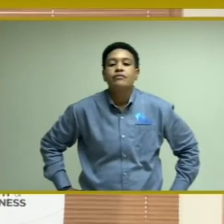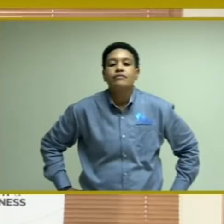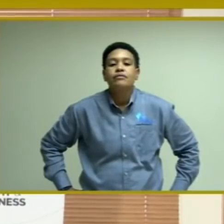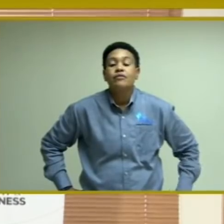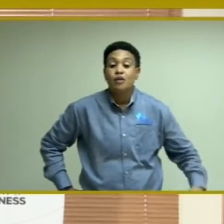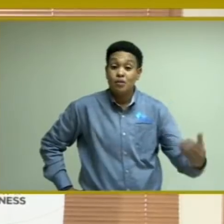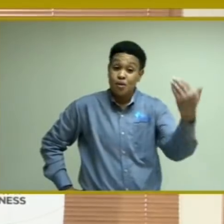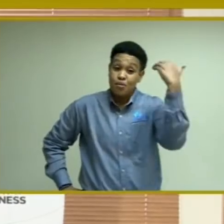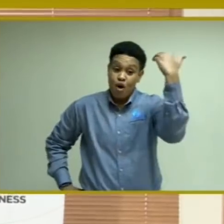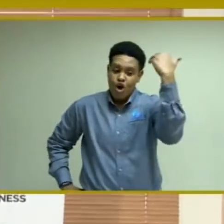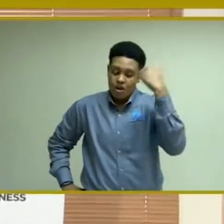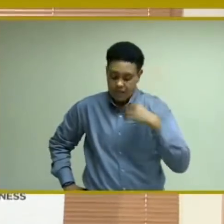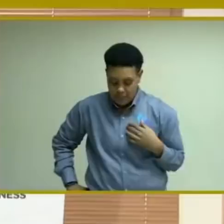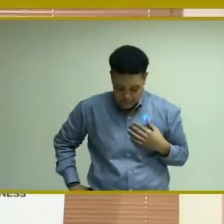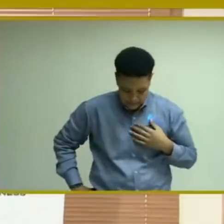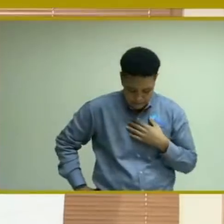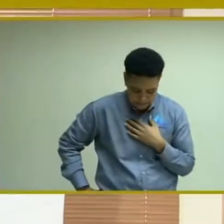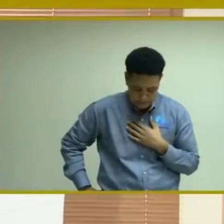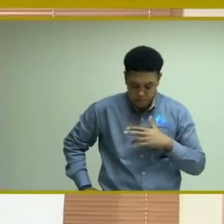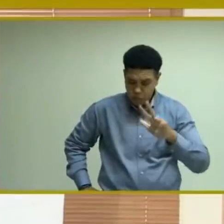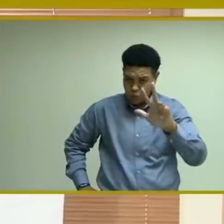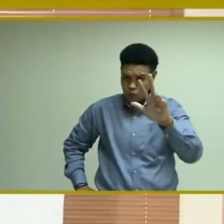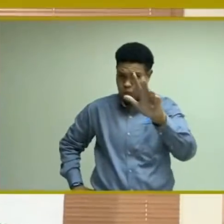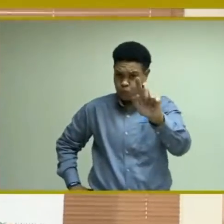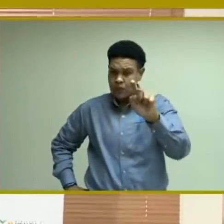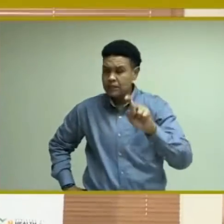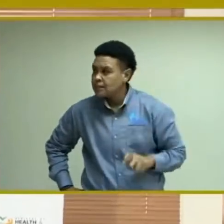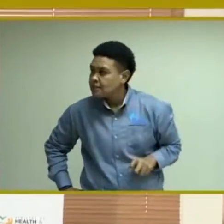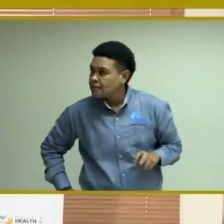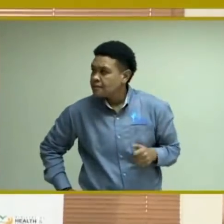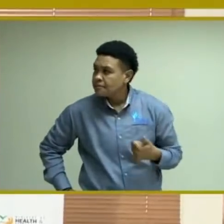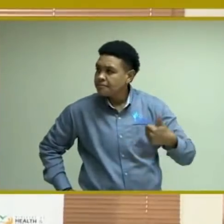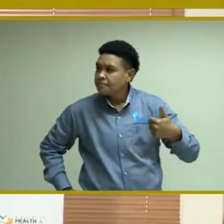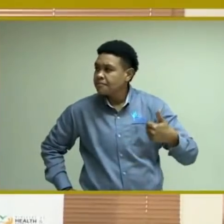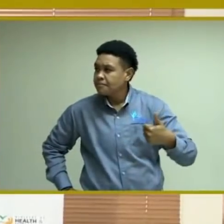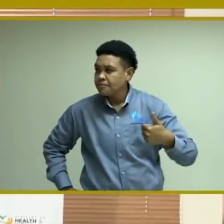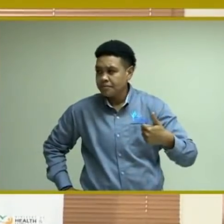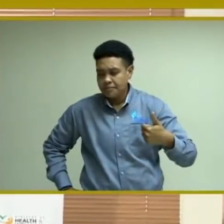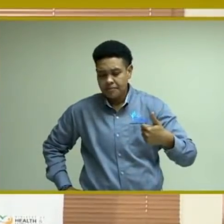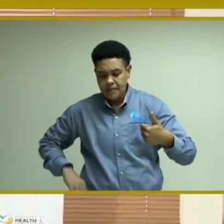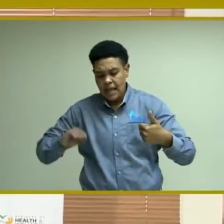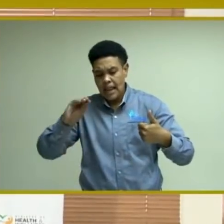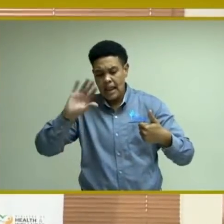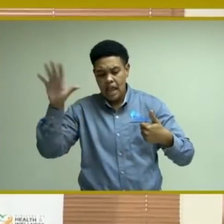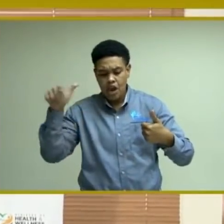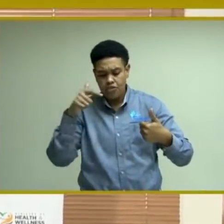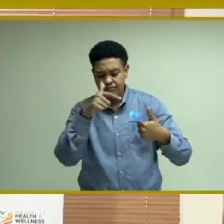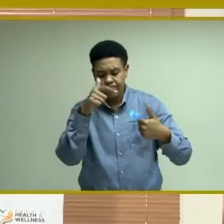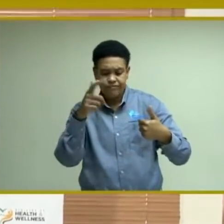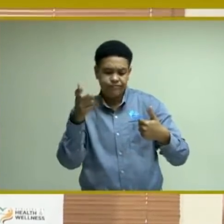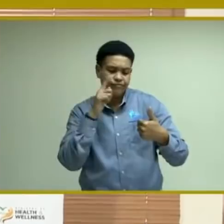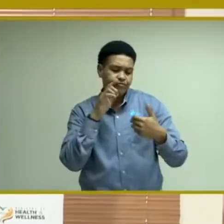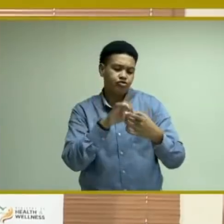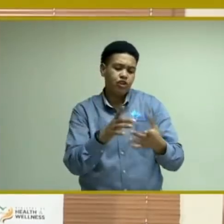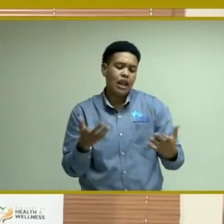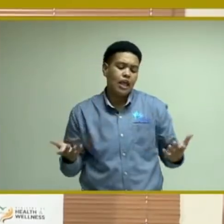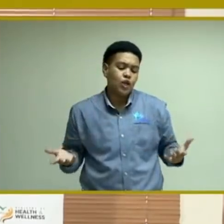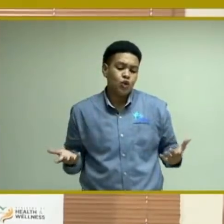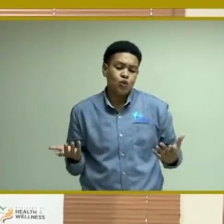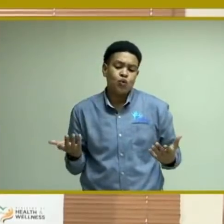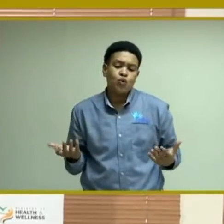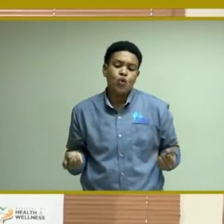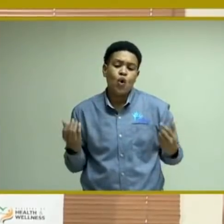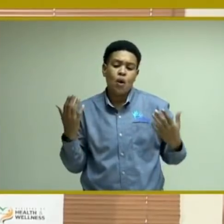Morning. 3 questions. Just want to be clear in terms of the number